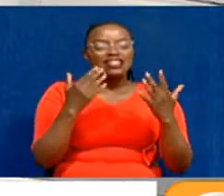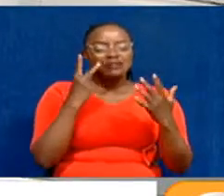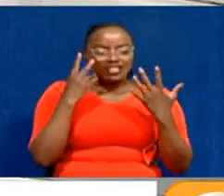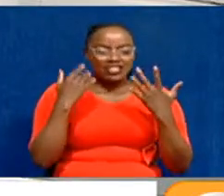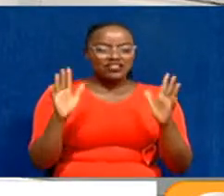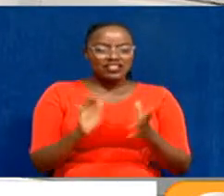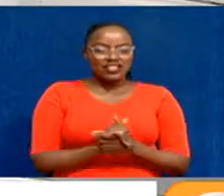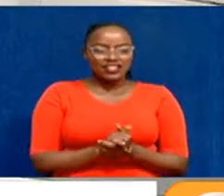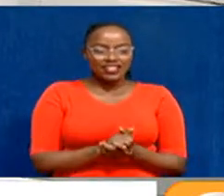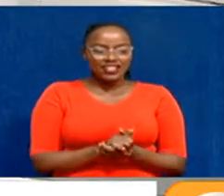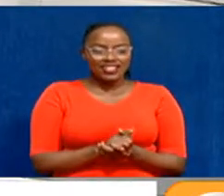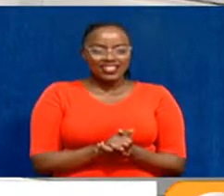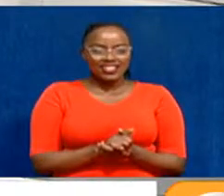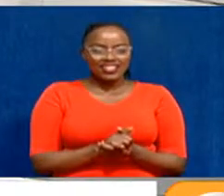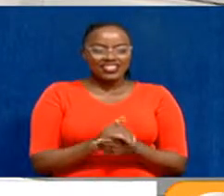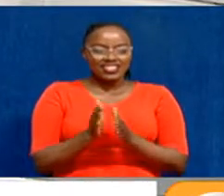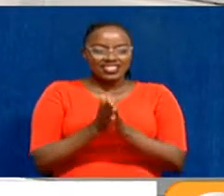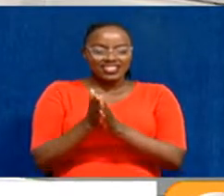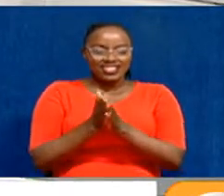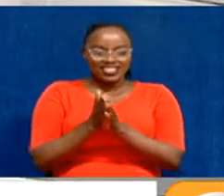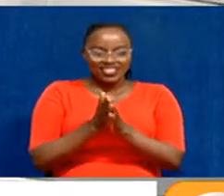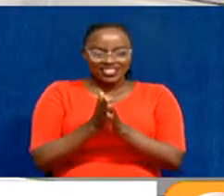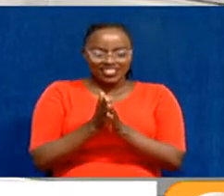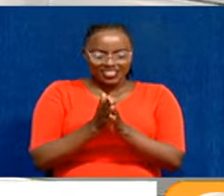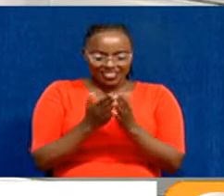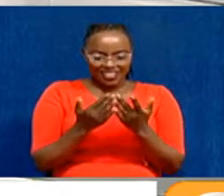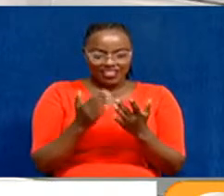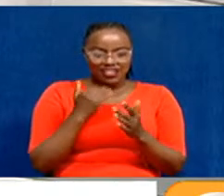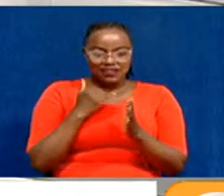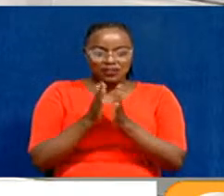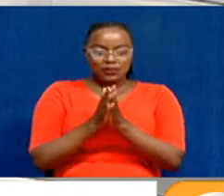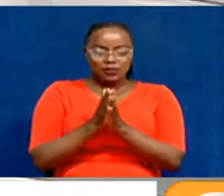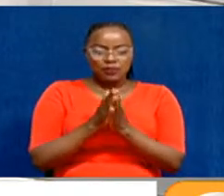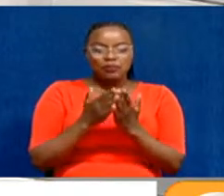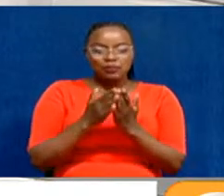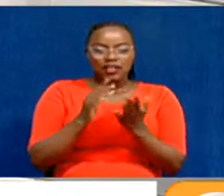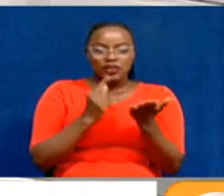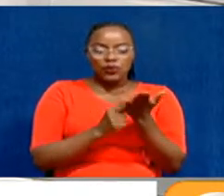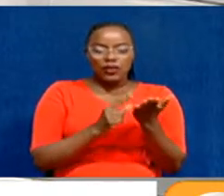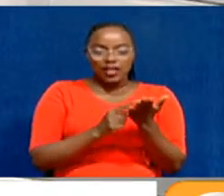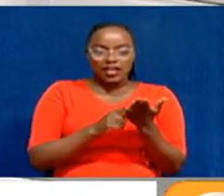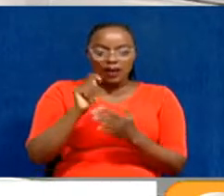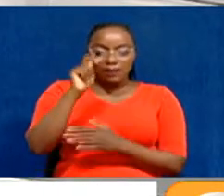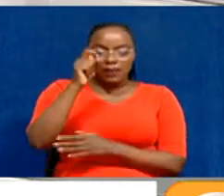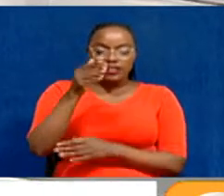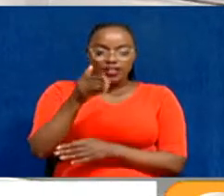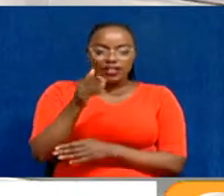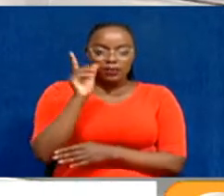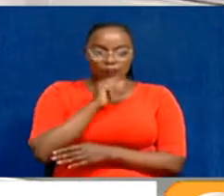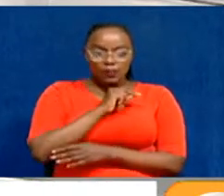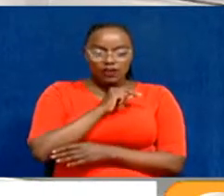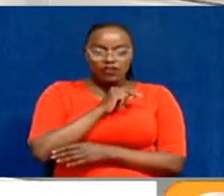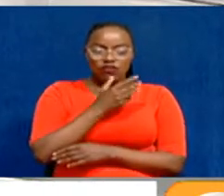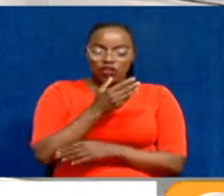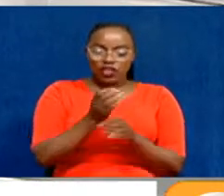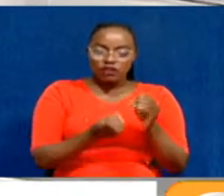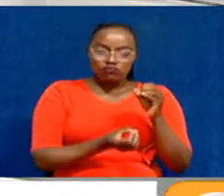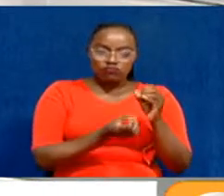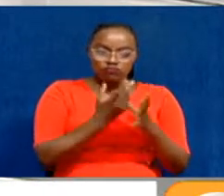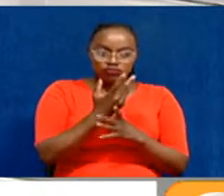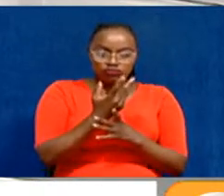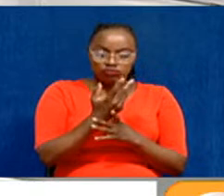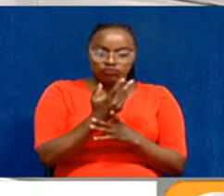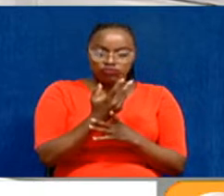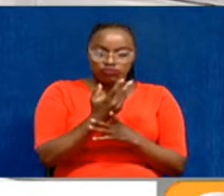there. Look. And here's an interesting thing, though. Kibaki, the Ugandan president was actually here for the inauguration